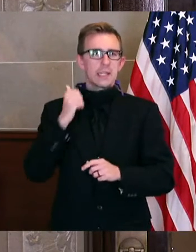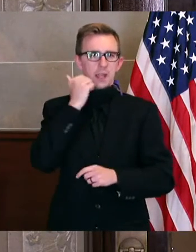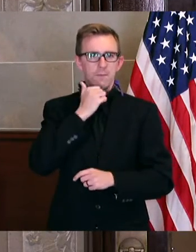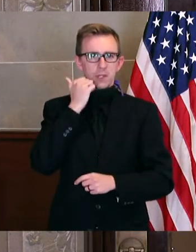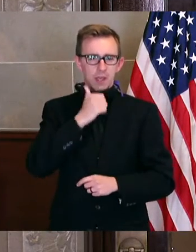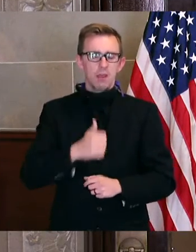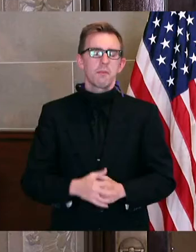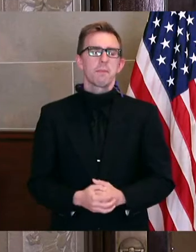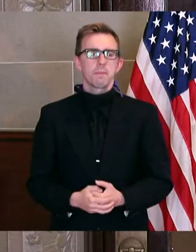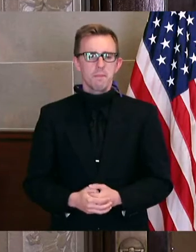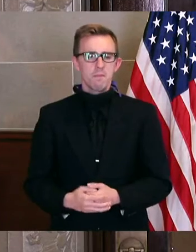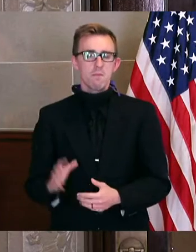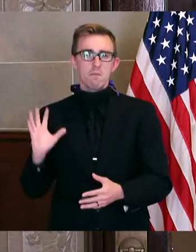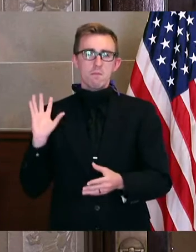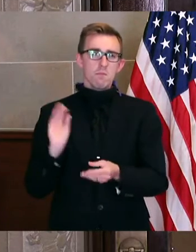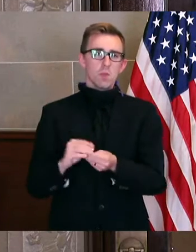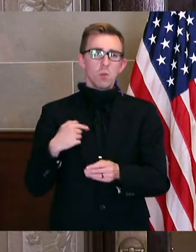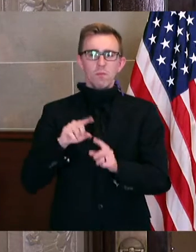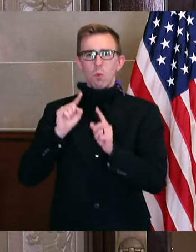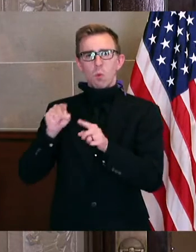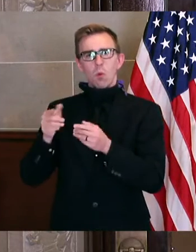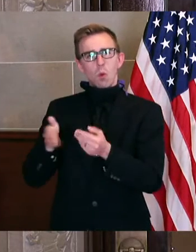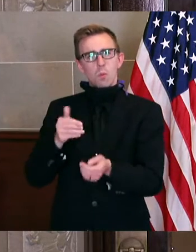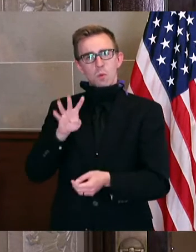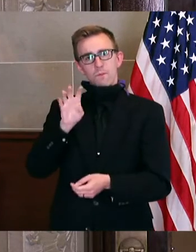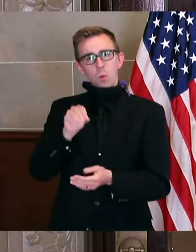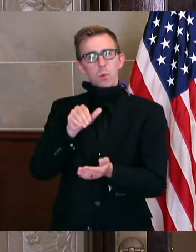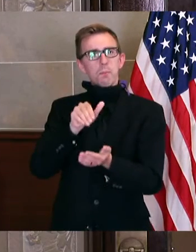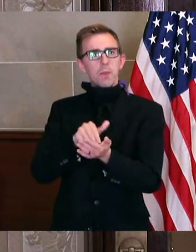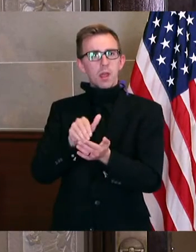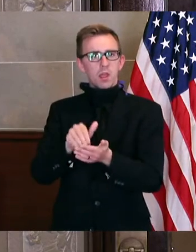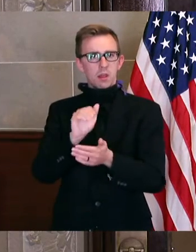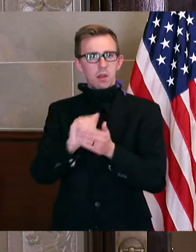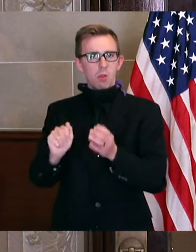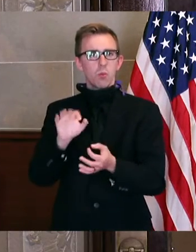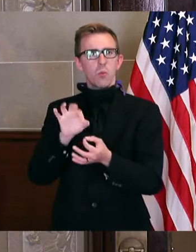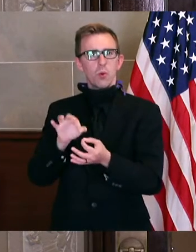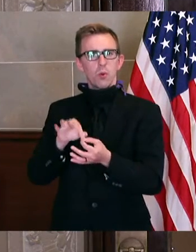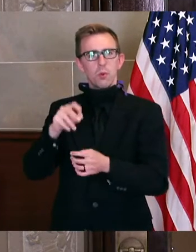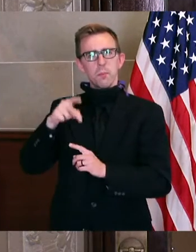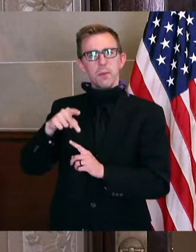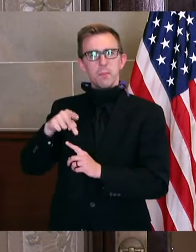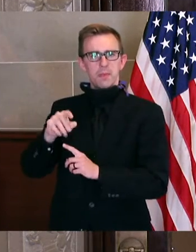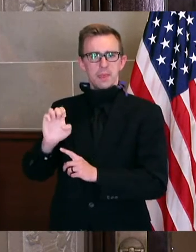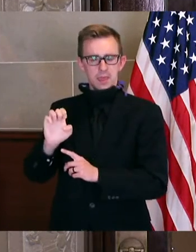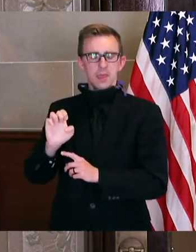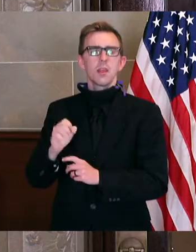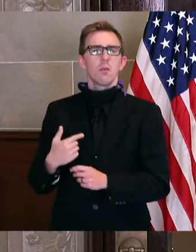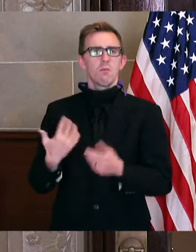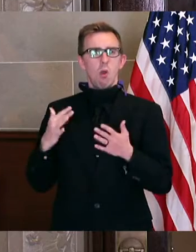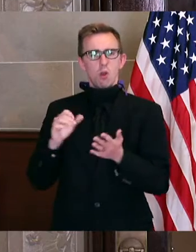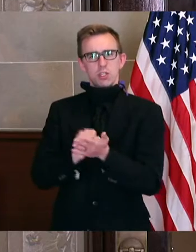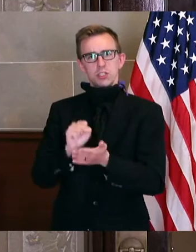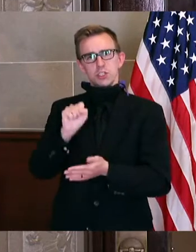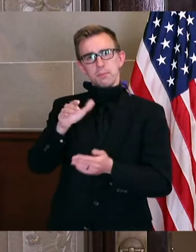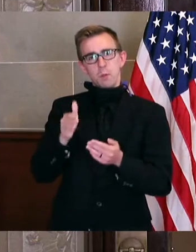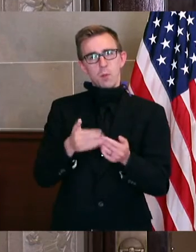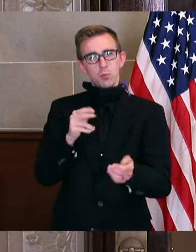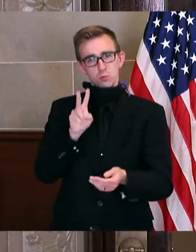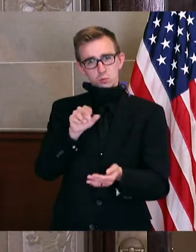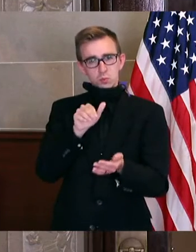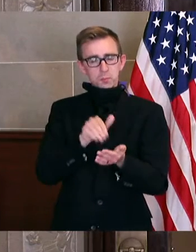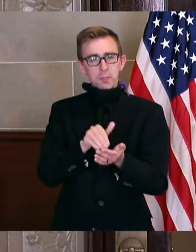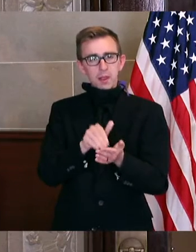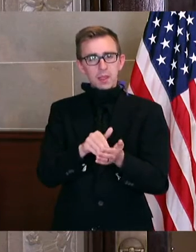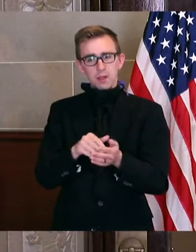all we have ordered almost 40 million dollars worth of PPE and have already shipped almost 2 million